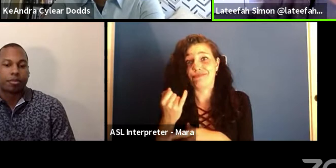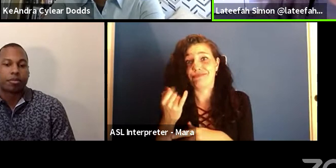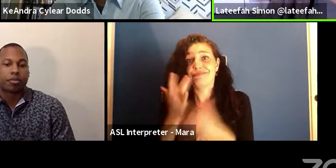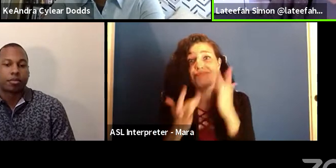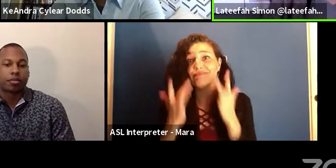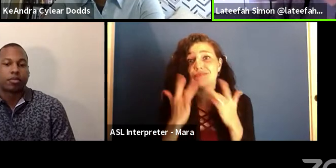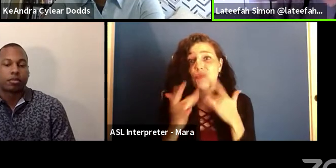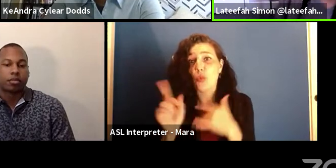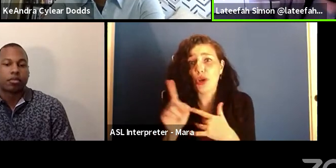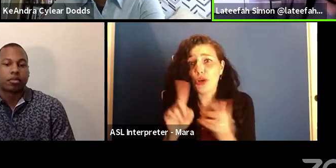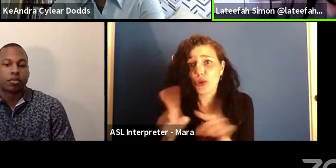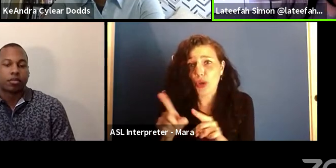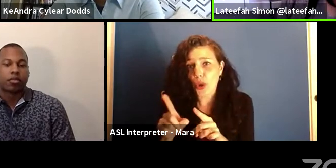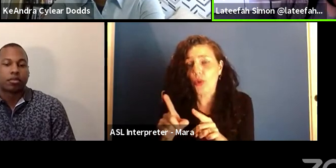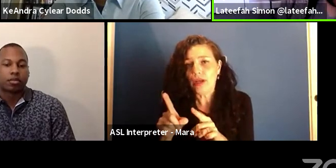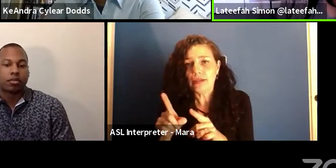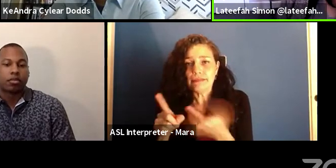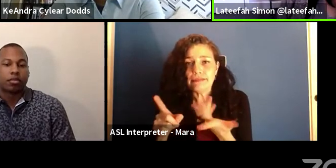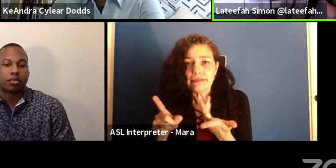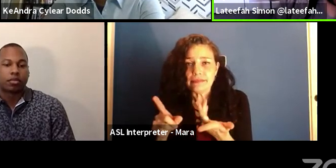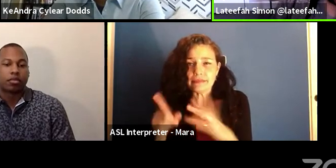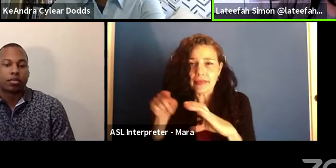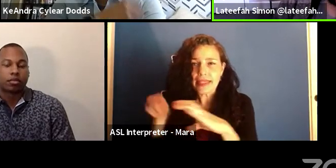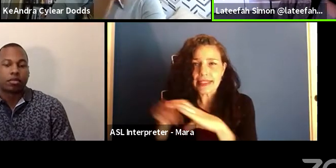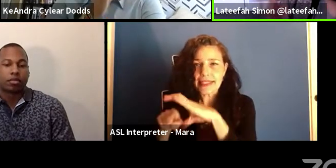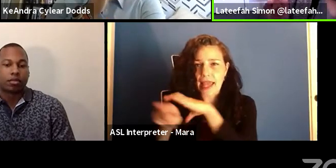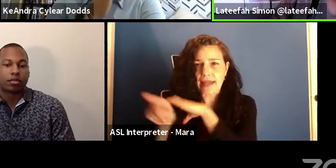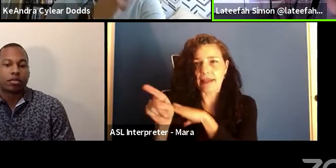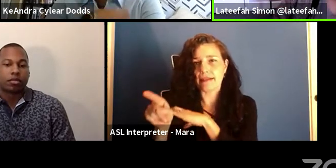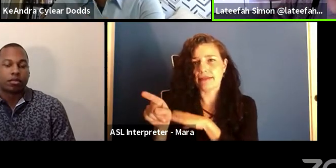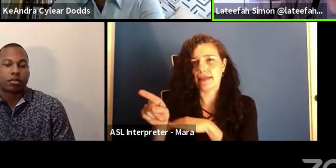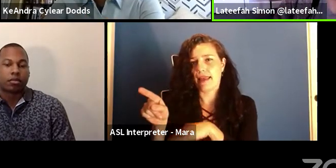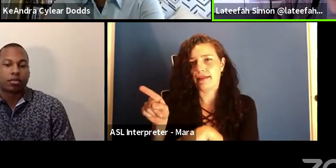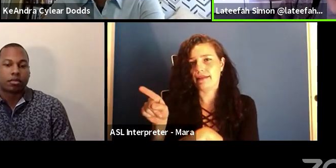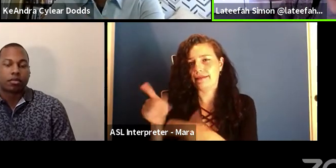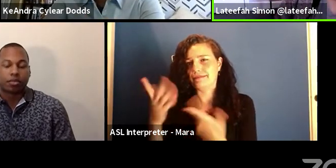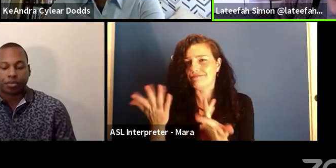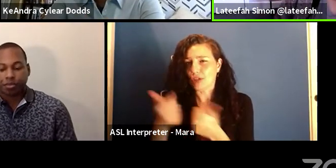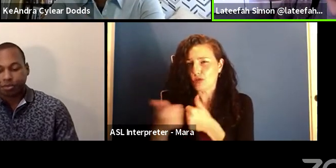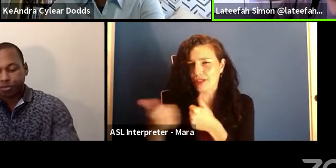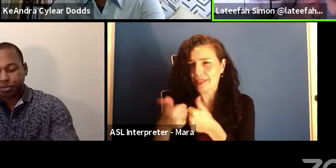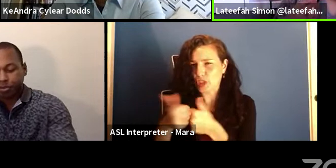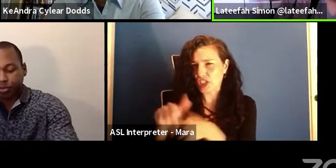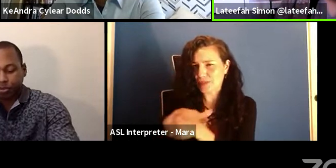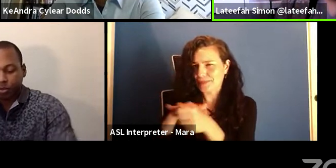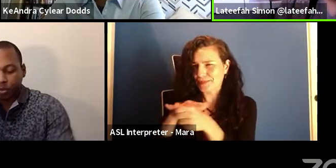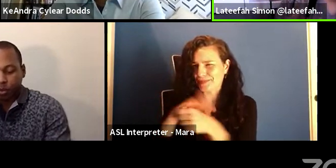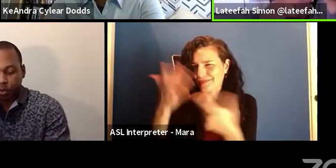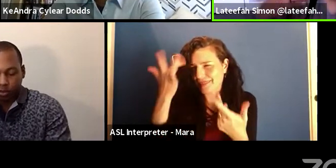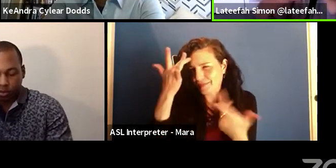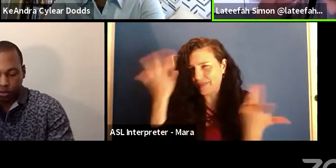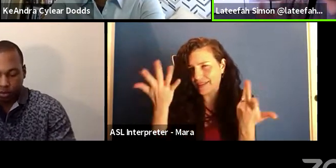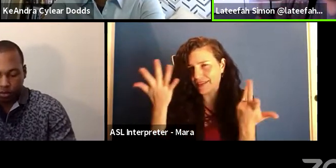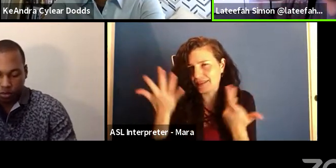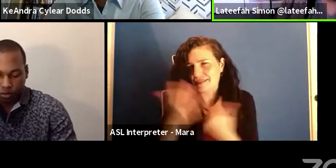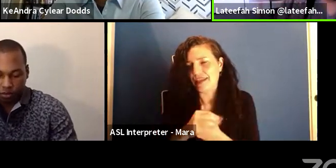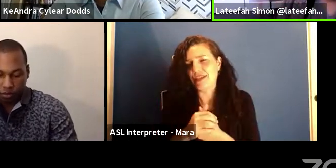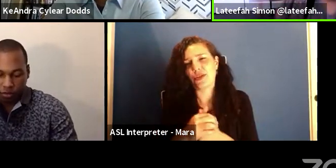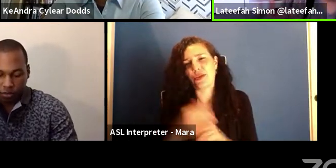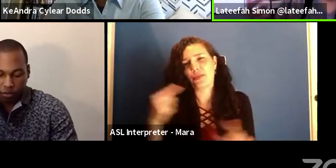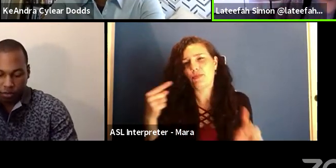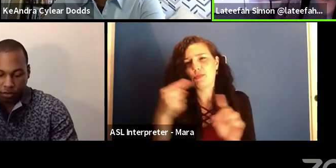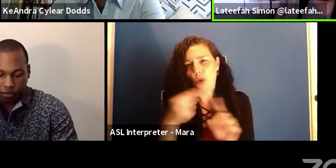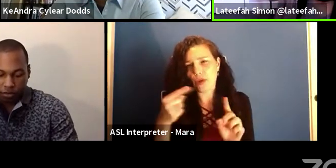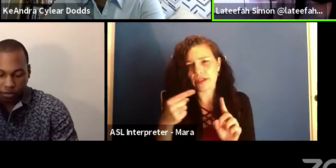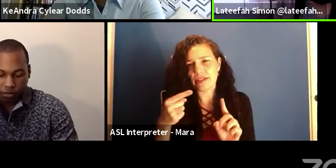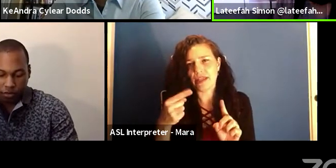would I go? So for us, advancing an ambassador model, again, it's a lighter touch. You need eyes and ears. I